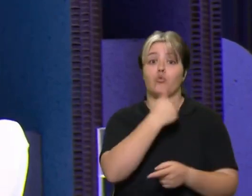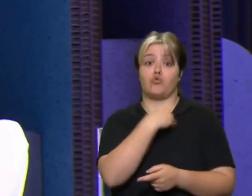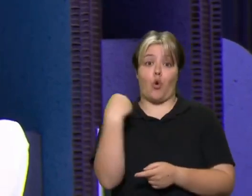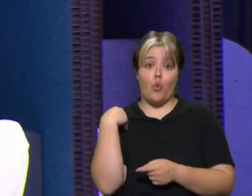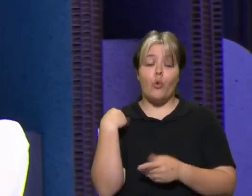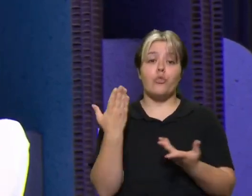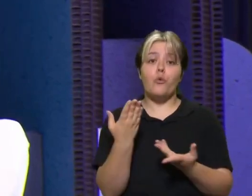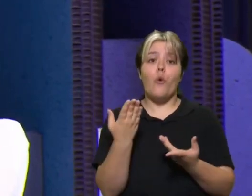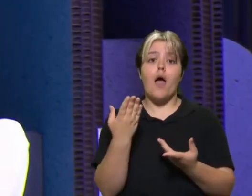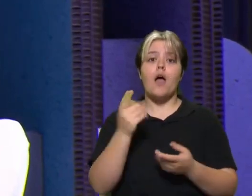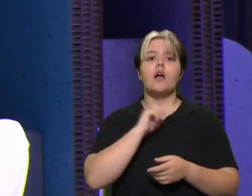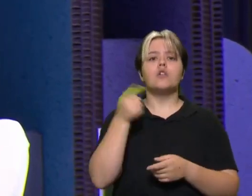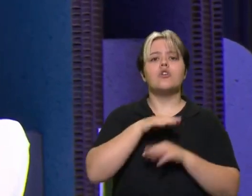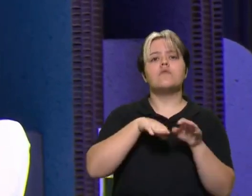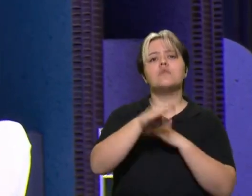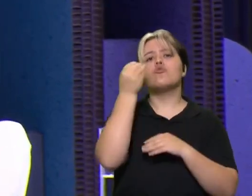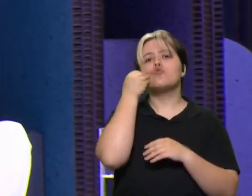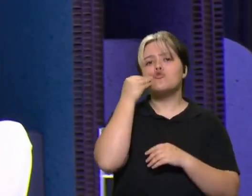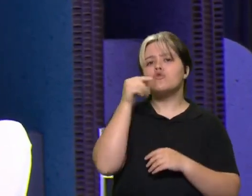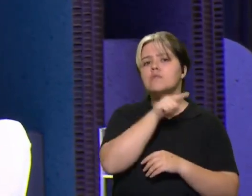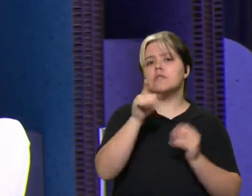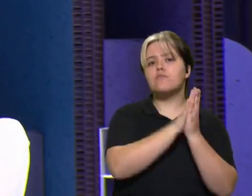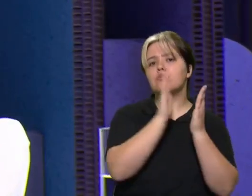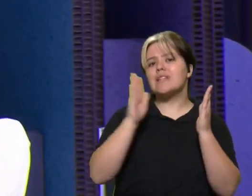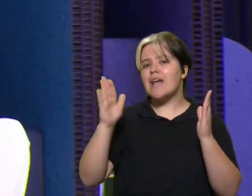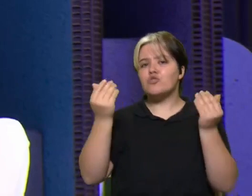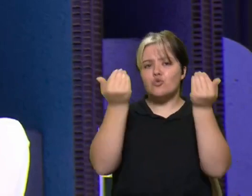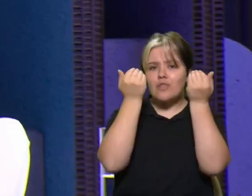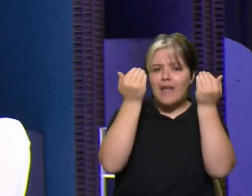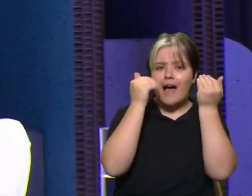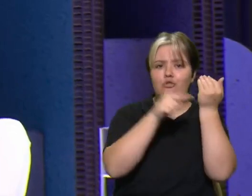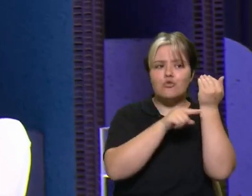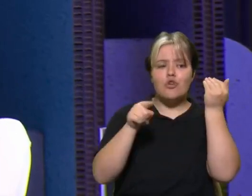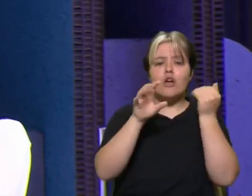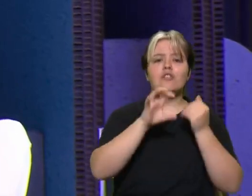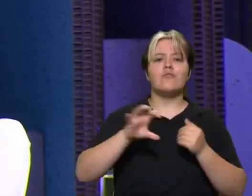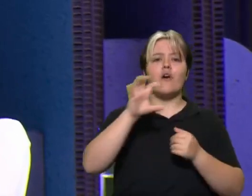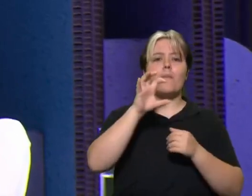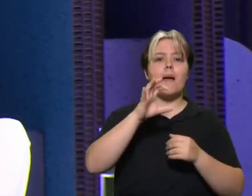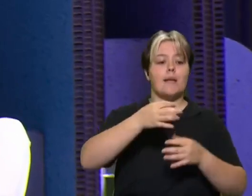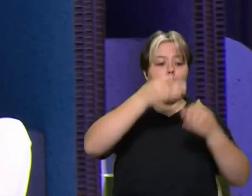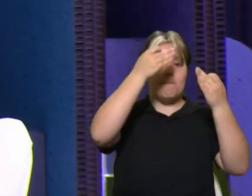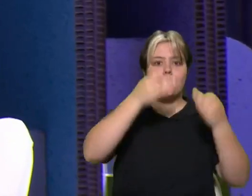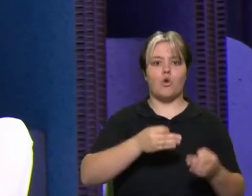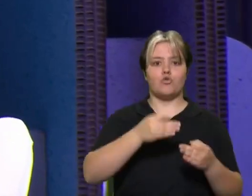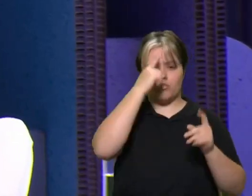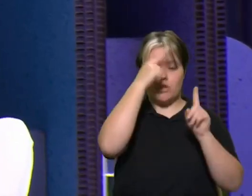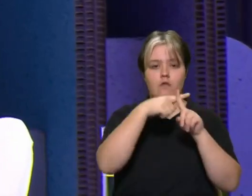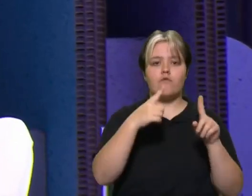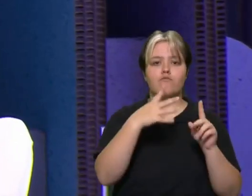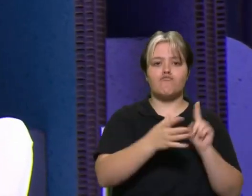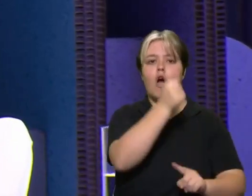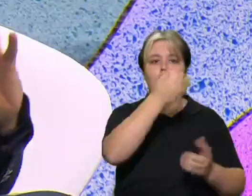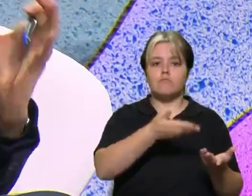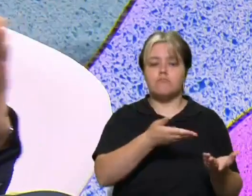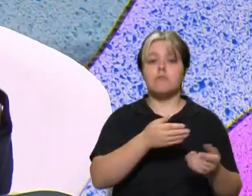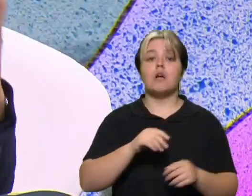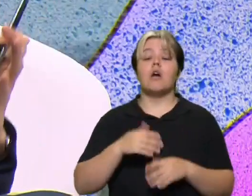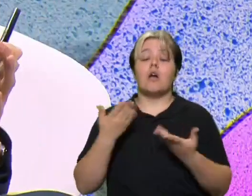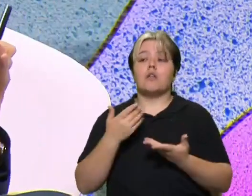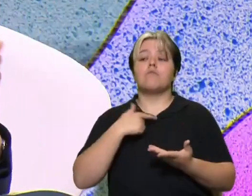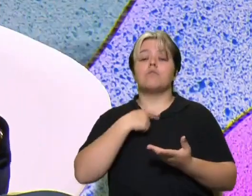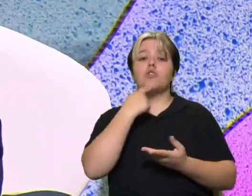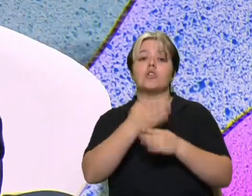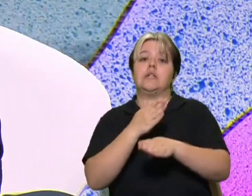even GPs, doctors, health? How do we process data so that